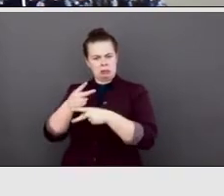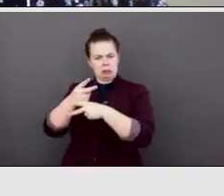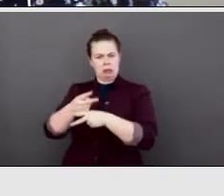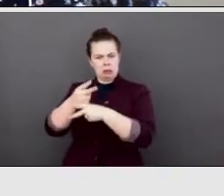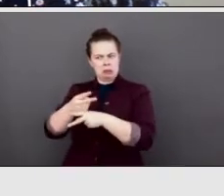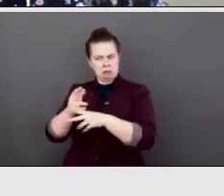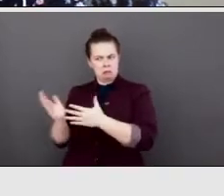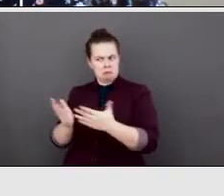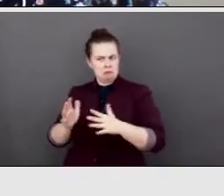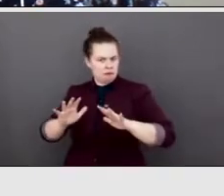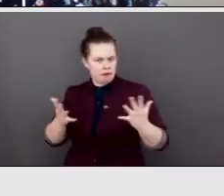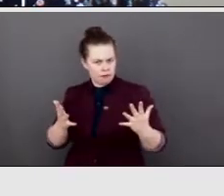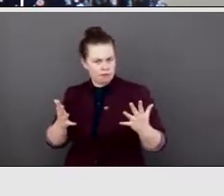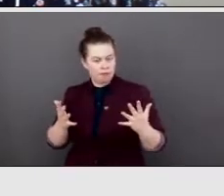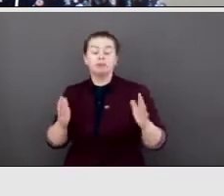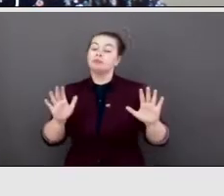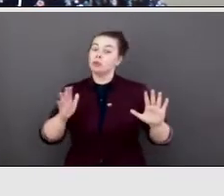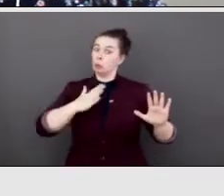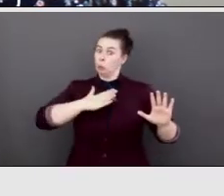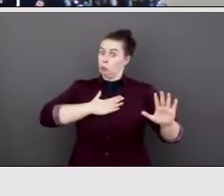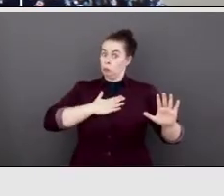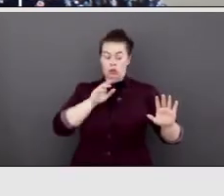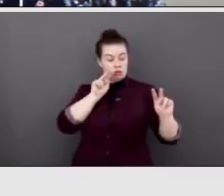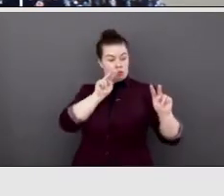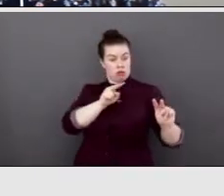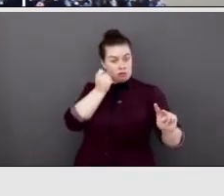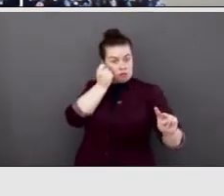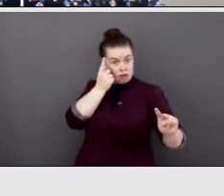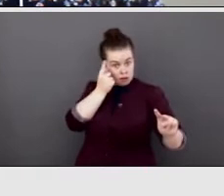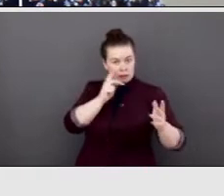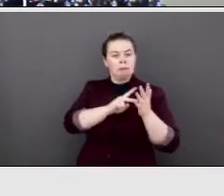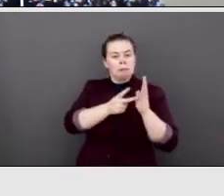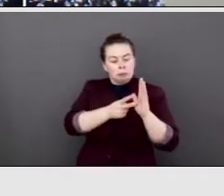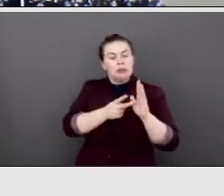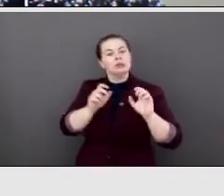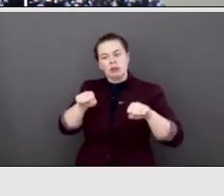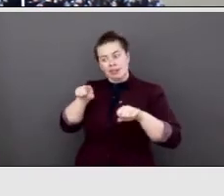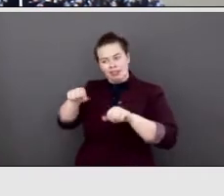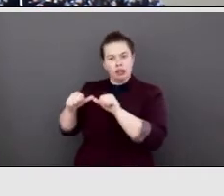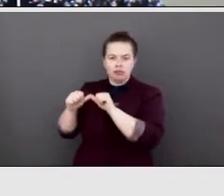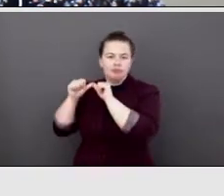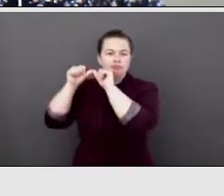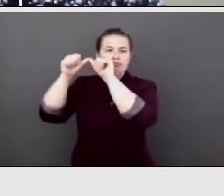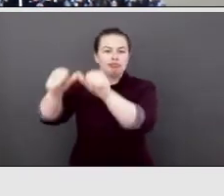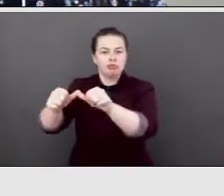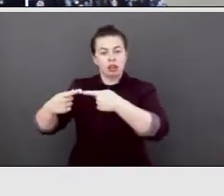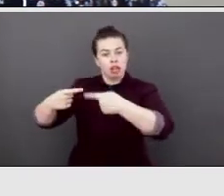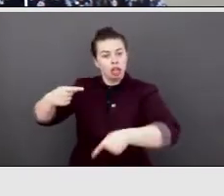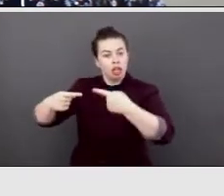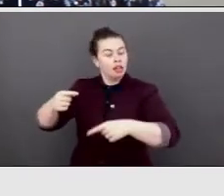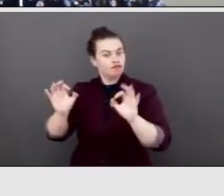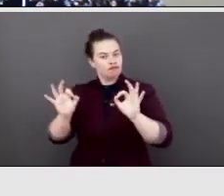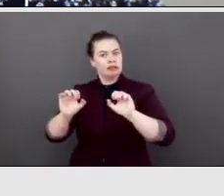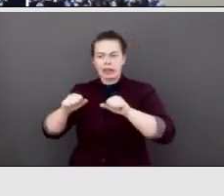Well, understanding how different healthcare systems are governed can help us to improve the continuity of integrated care and